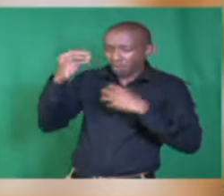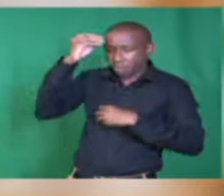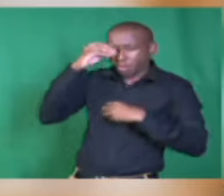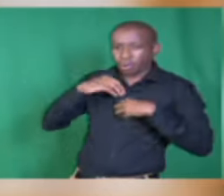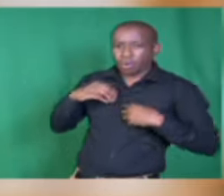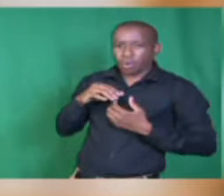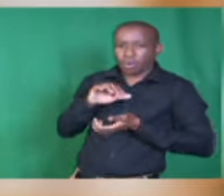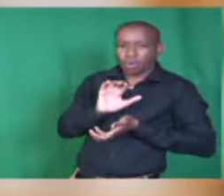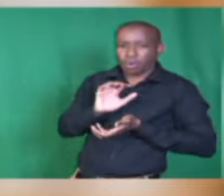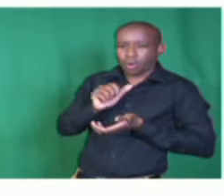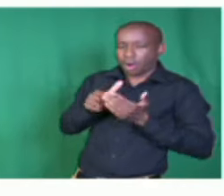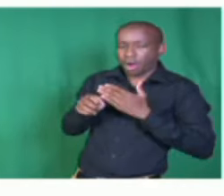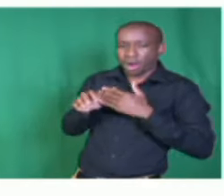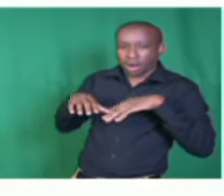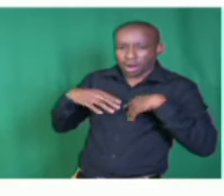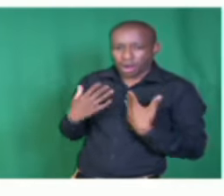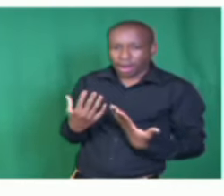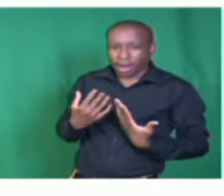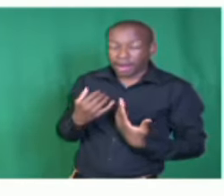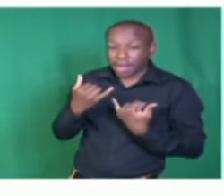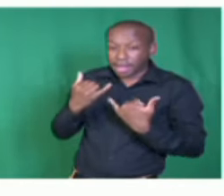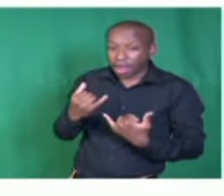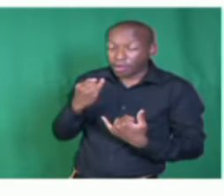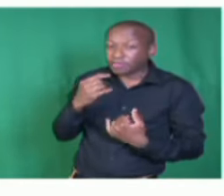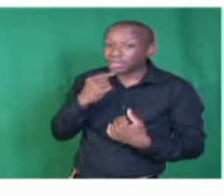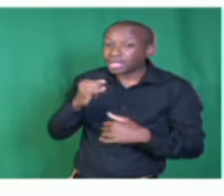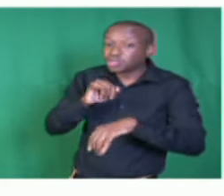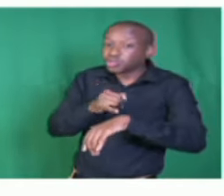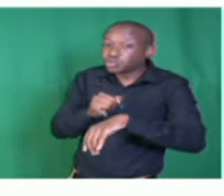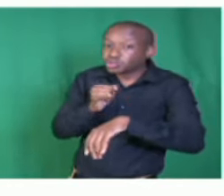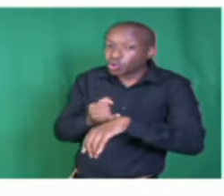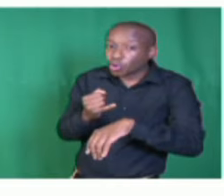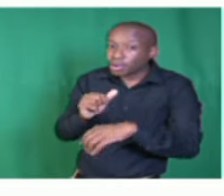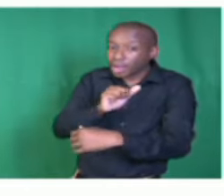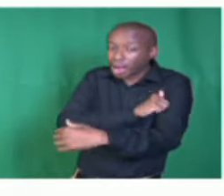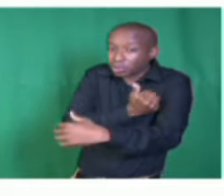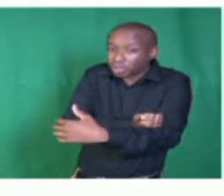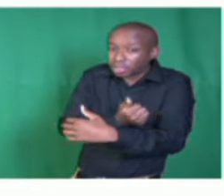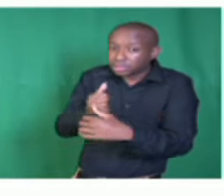because they couldn't answer that question. If they said John the Baptist got the authority